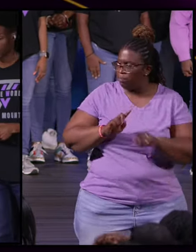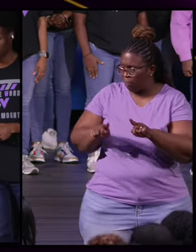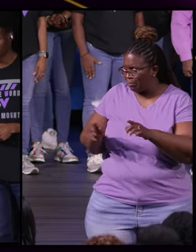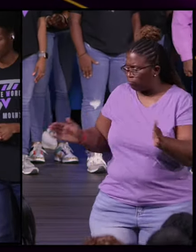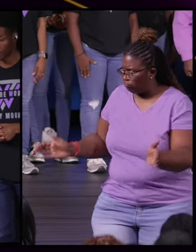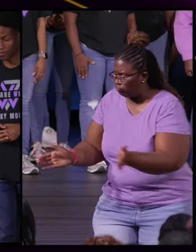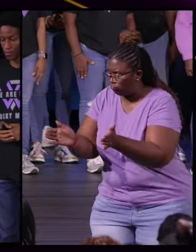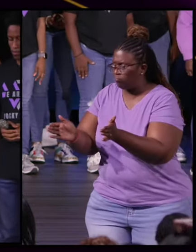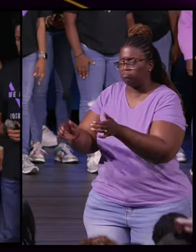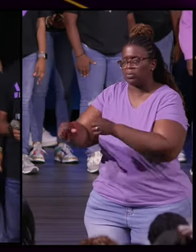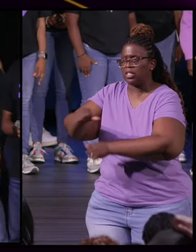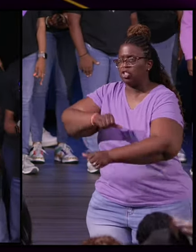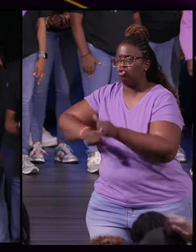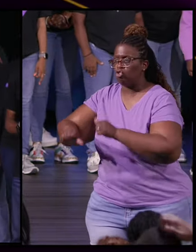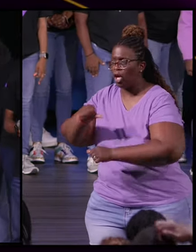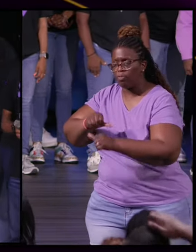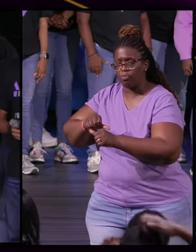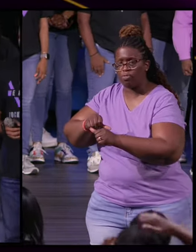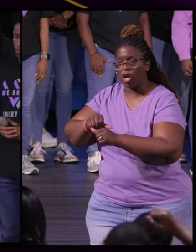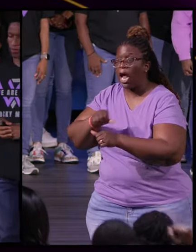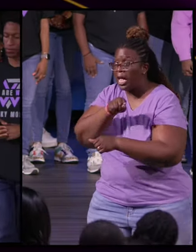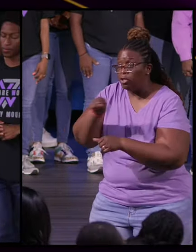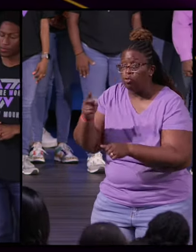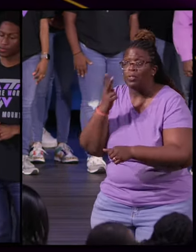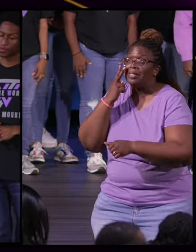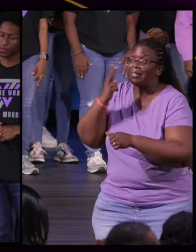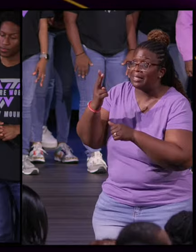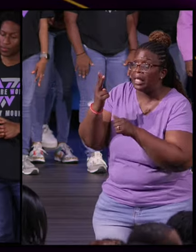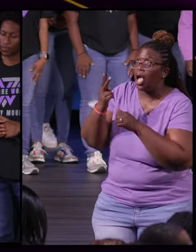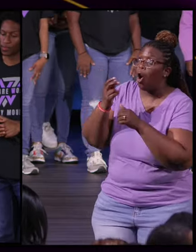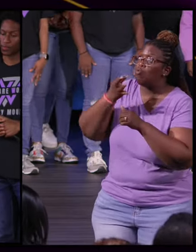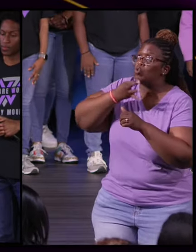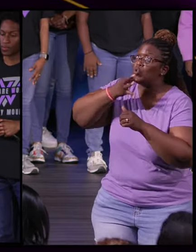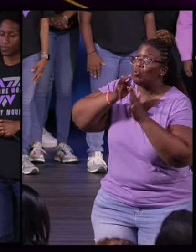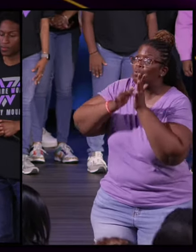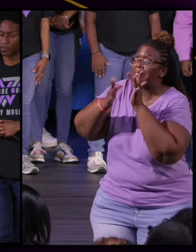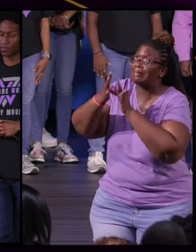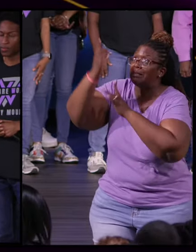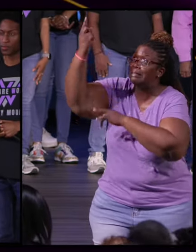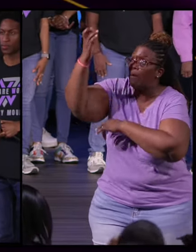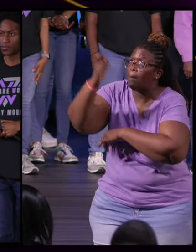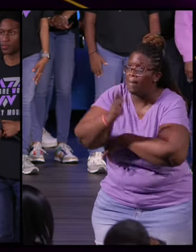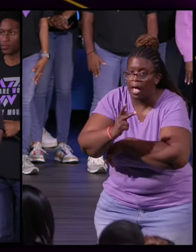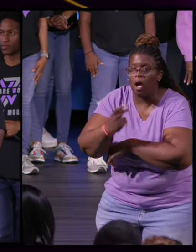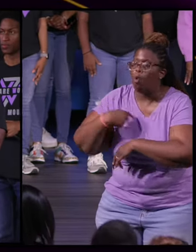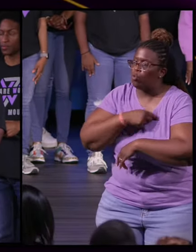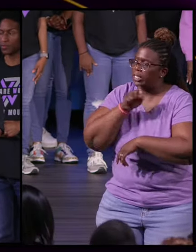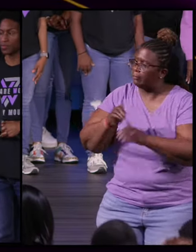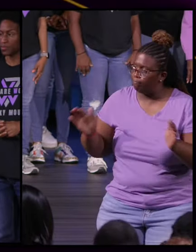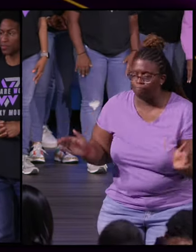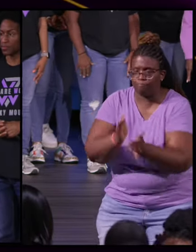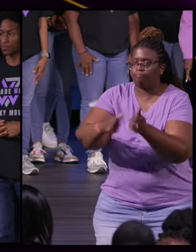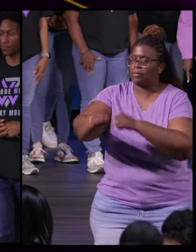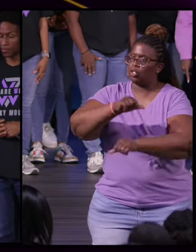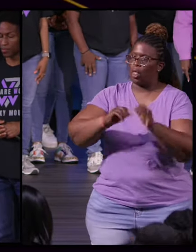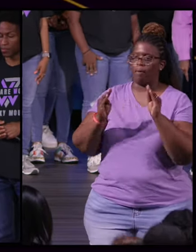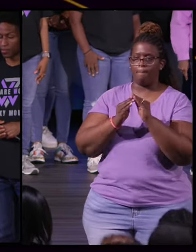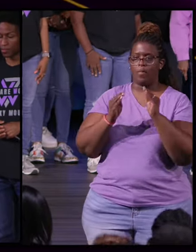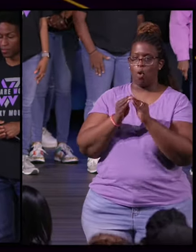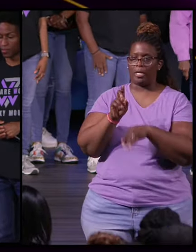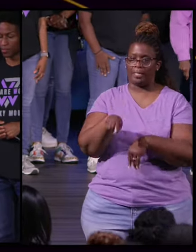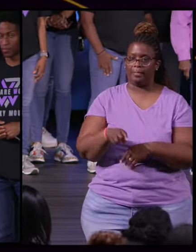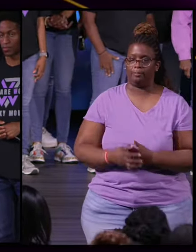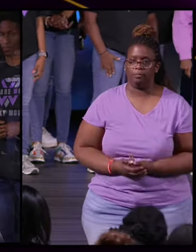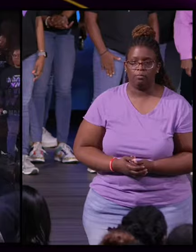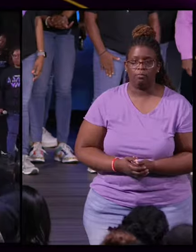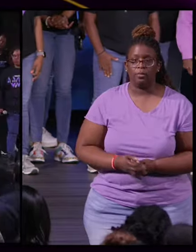another, and so much the more as you see the day approaching. If you